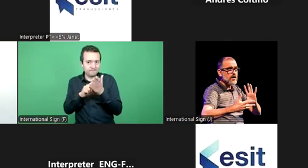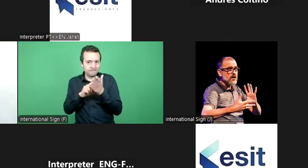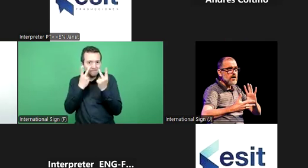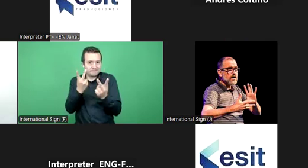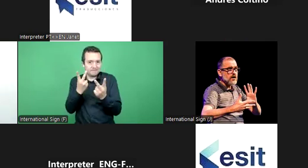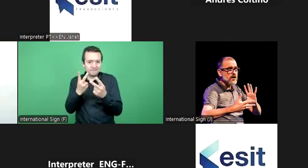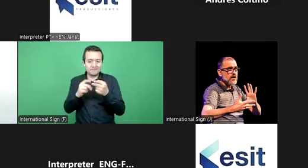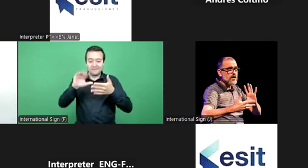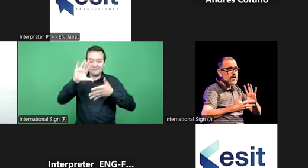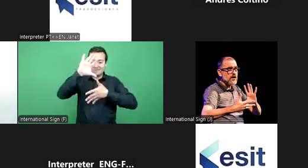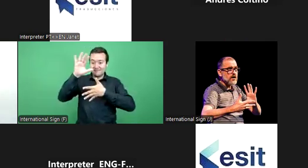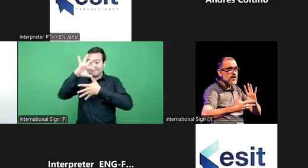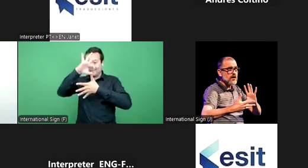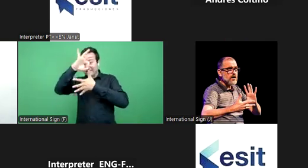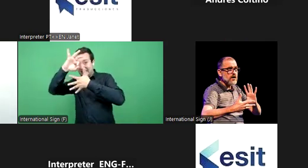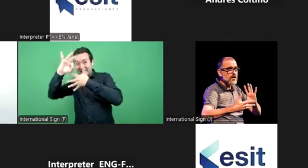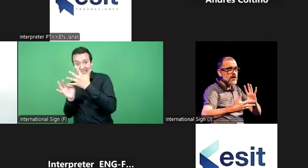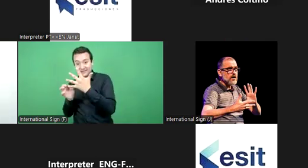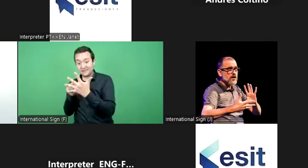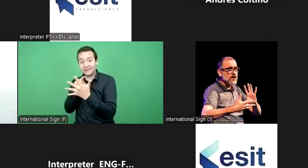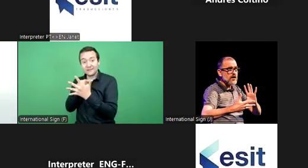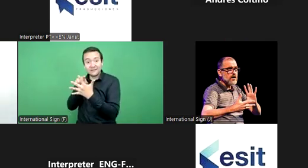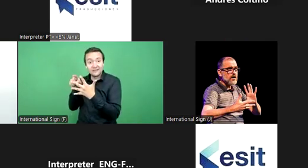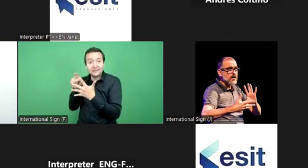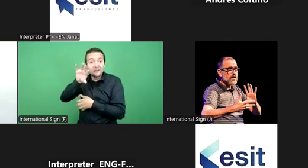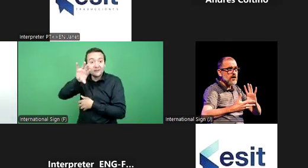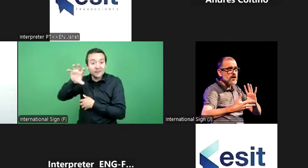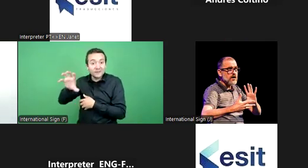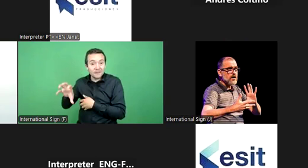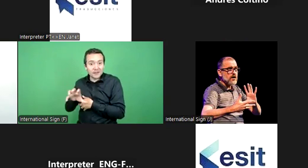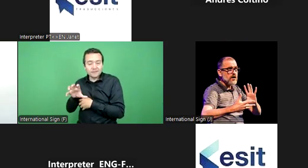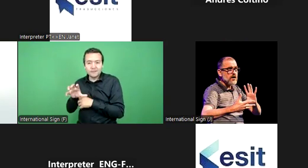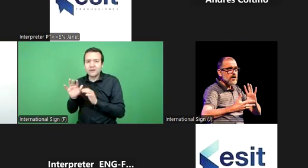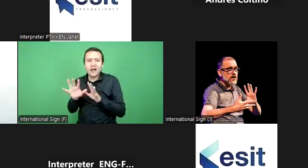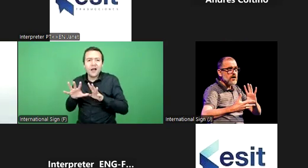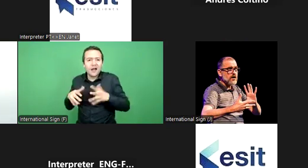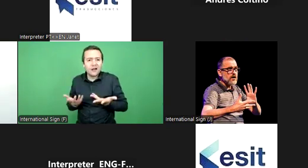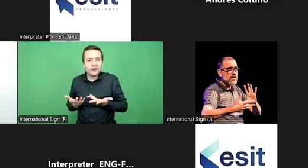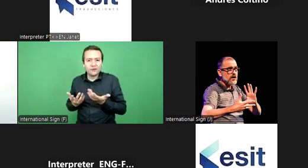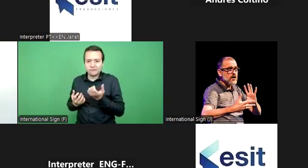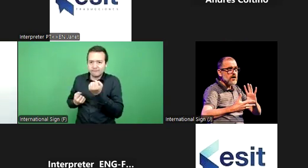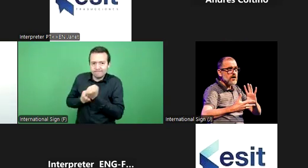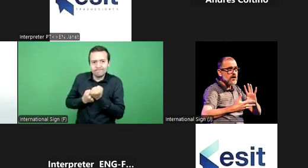Thank you. Thank you. I think that's a particularly interesting question